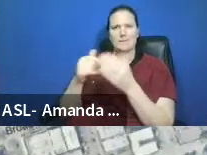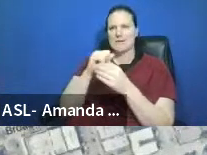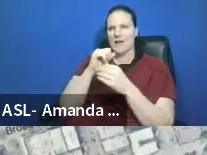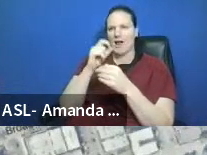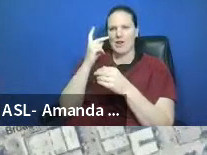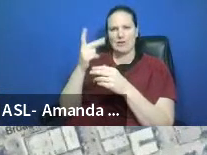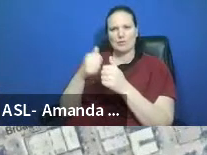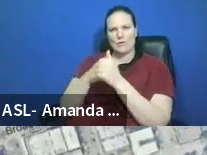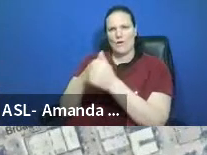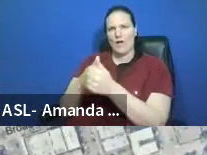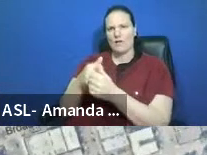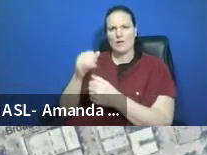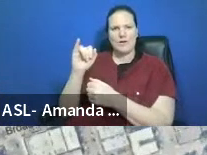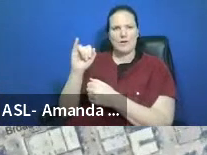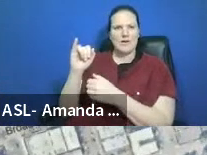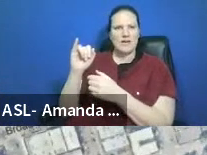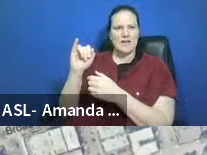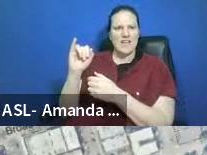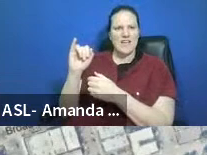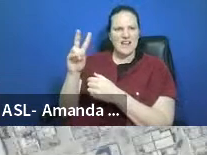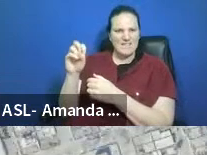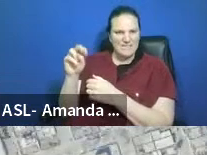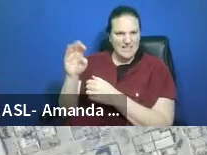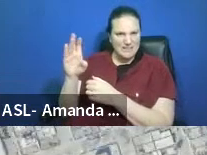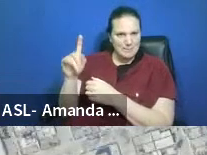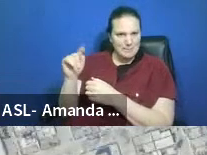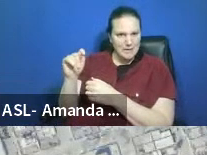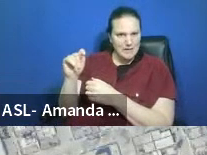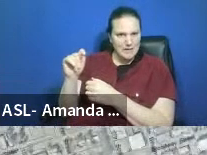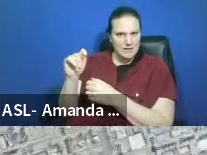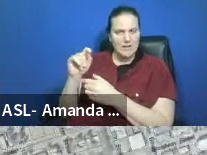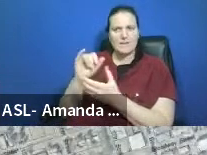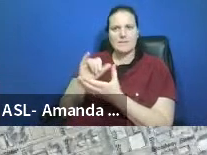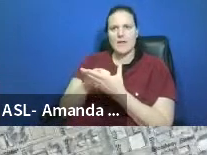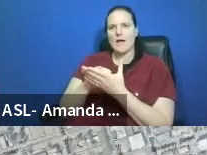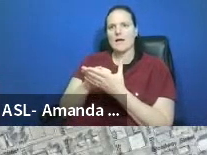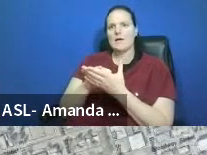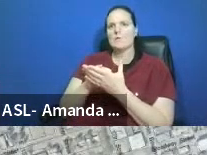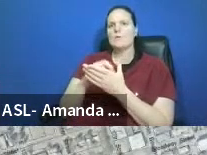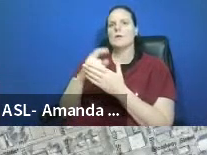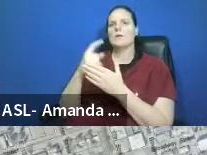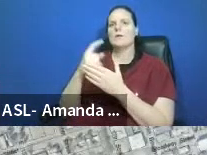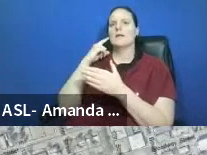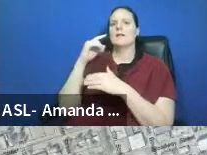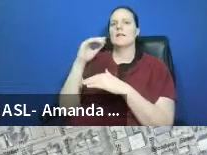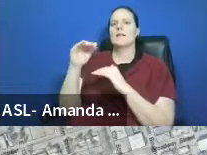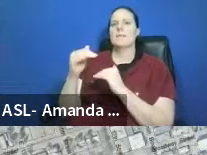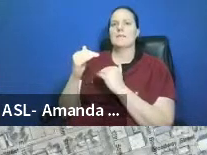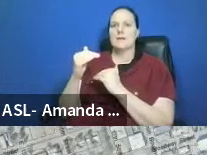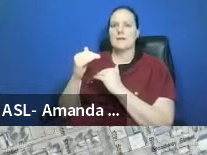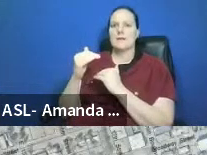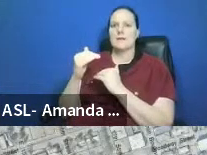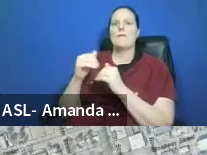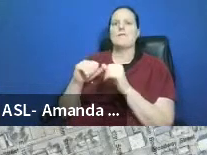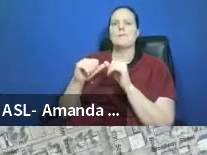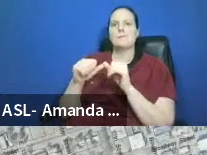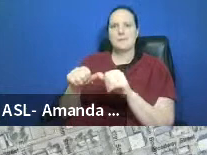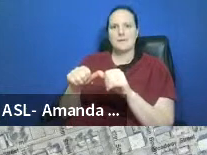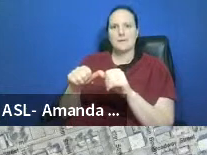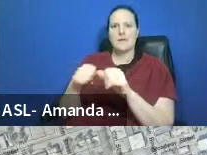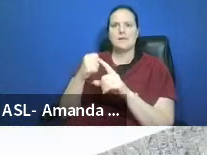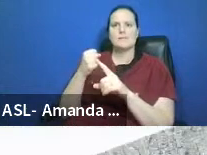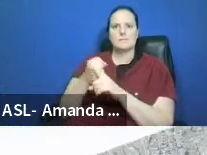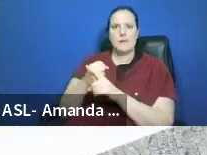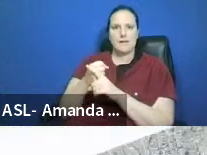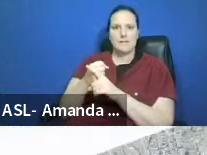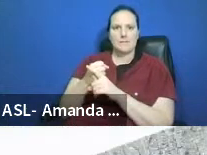follow what the investments look like. Those are what we would designate as, we think that's the limit of permanent impacts,